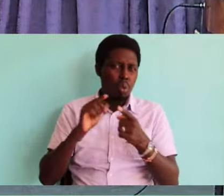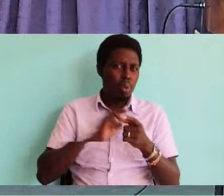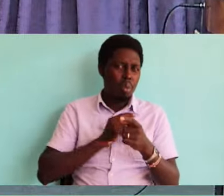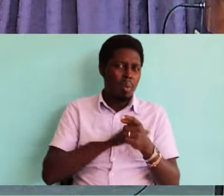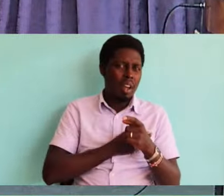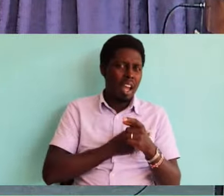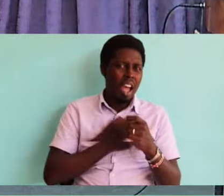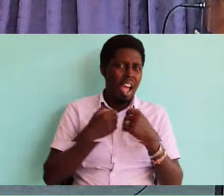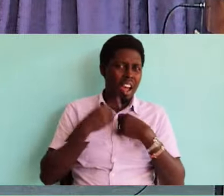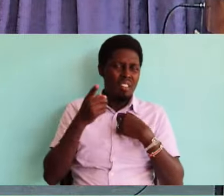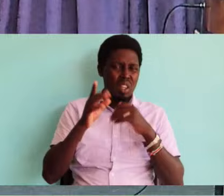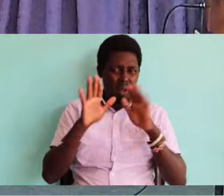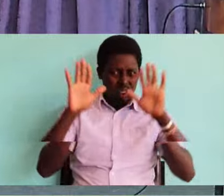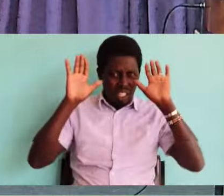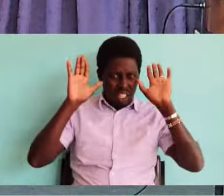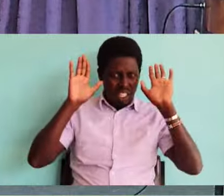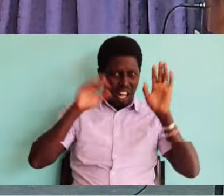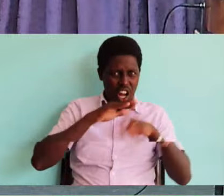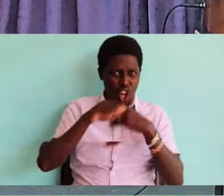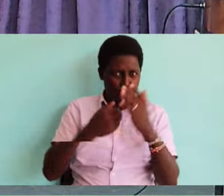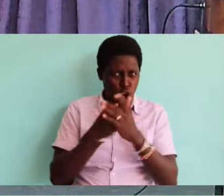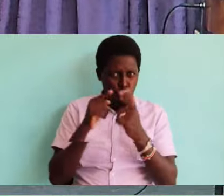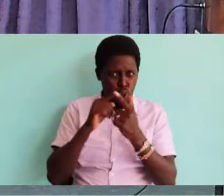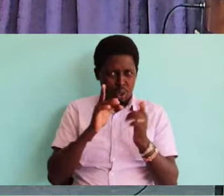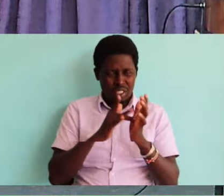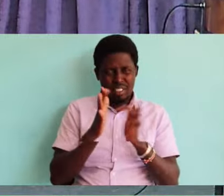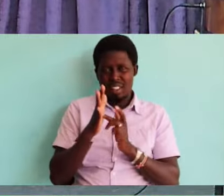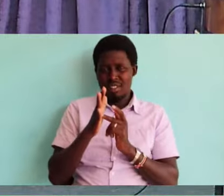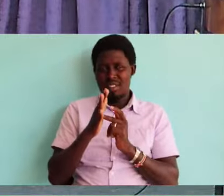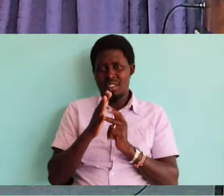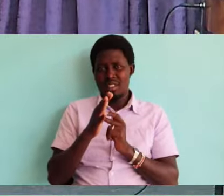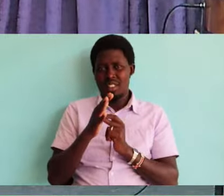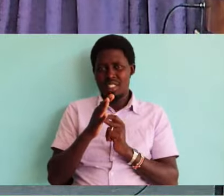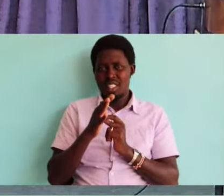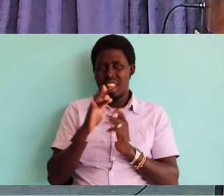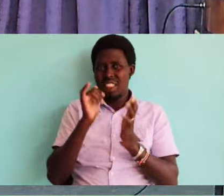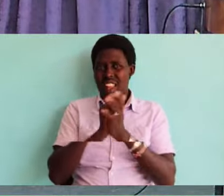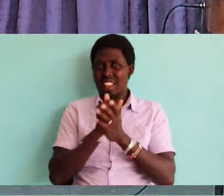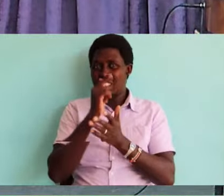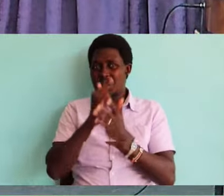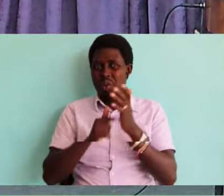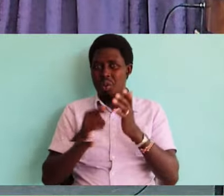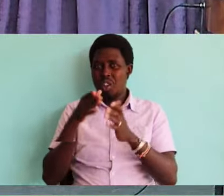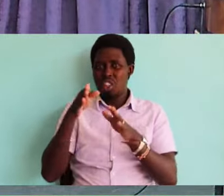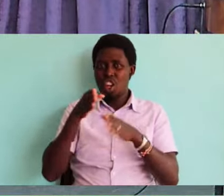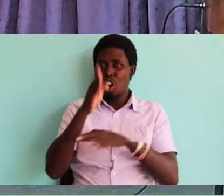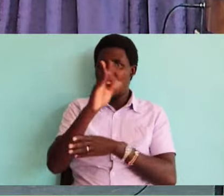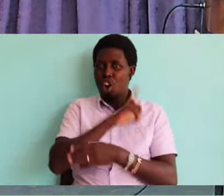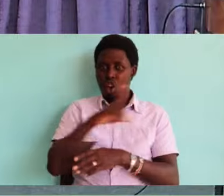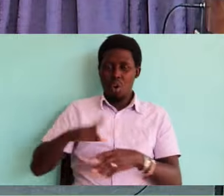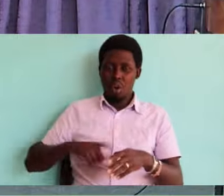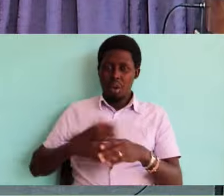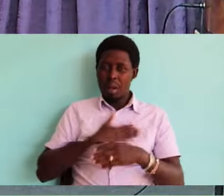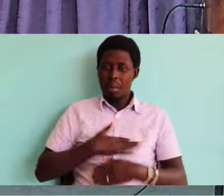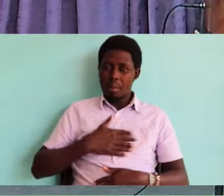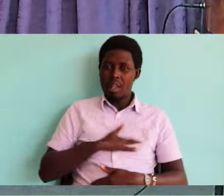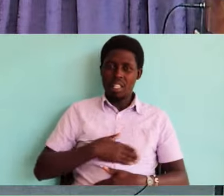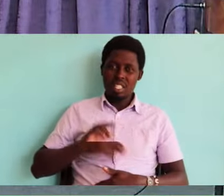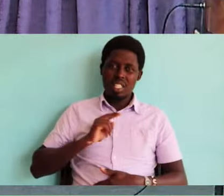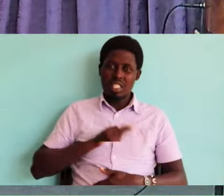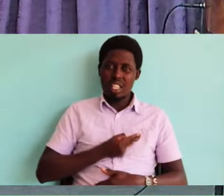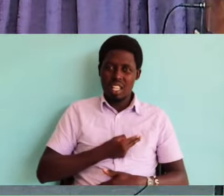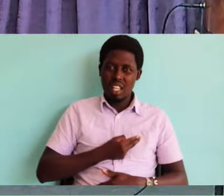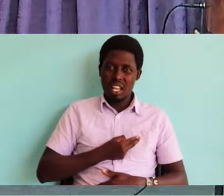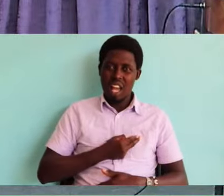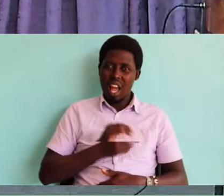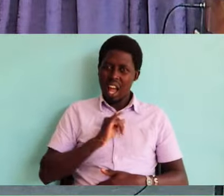surrendered to him? Because that is what pleases him. He doesn't want us to walk with pride that I have done this, that